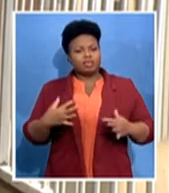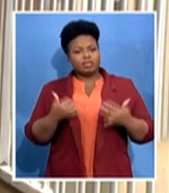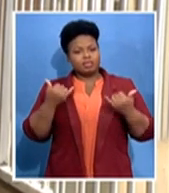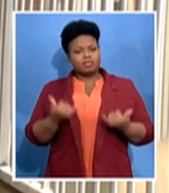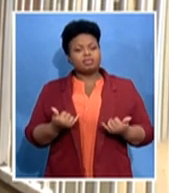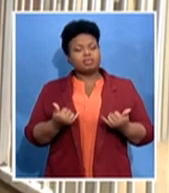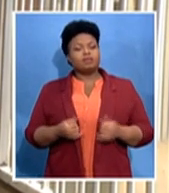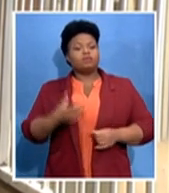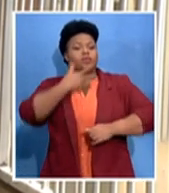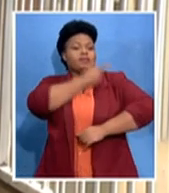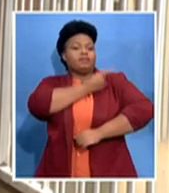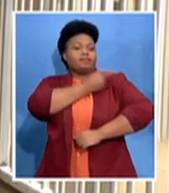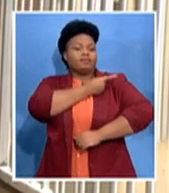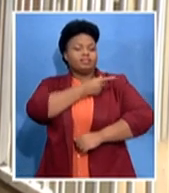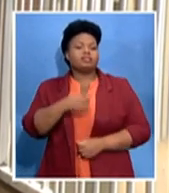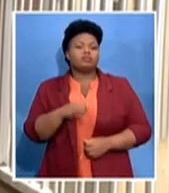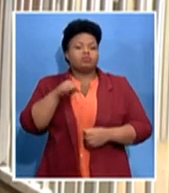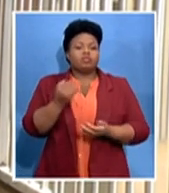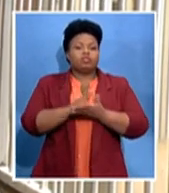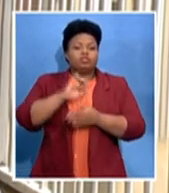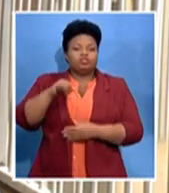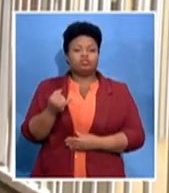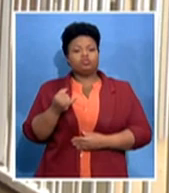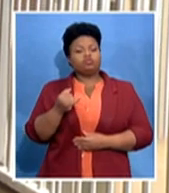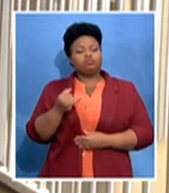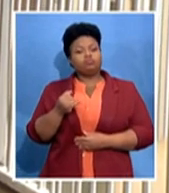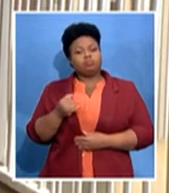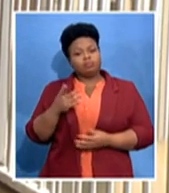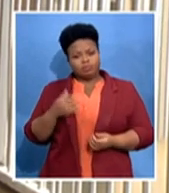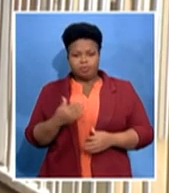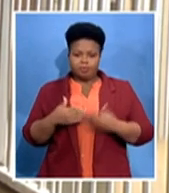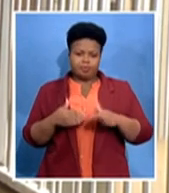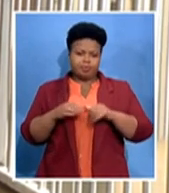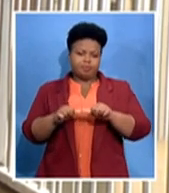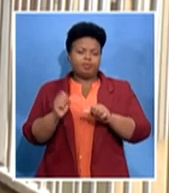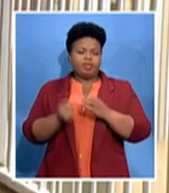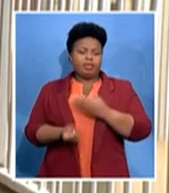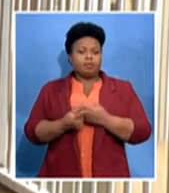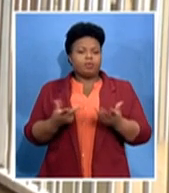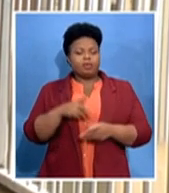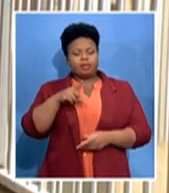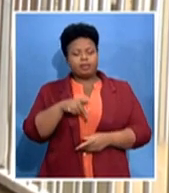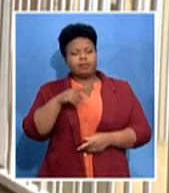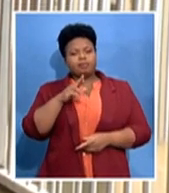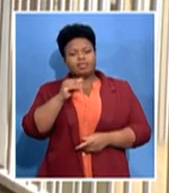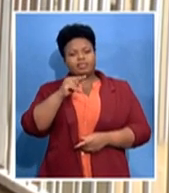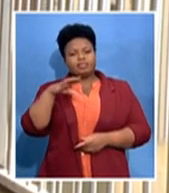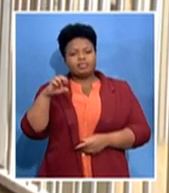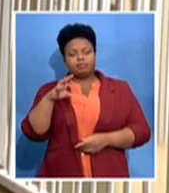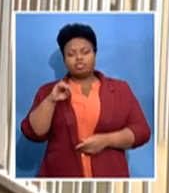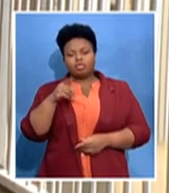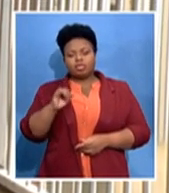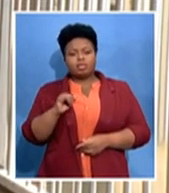Johnson & Johnson is currently underway at the Prince Mshiyeni Memorial Hospital. Just a while ago, we've